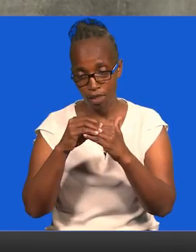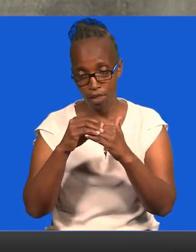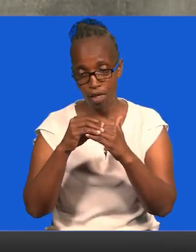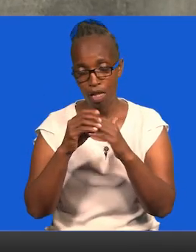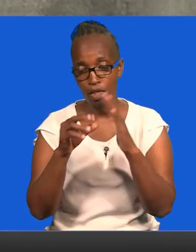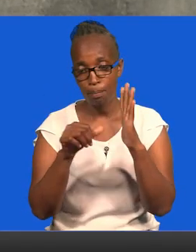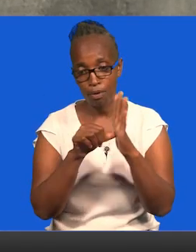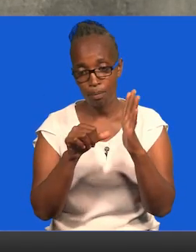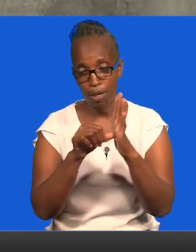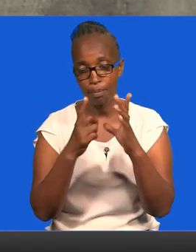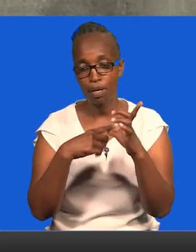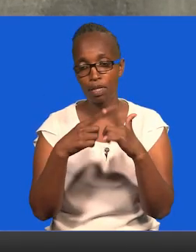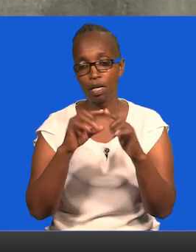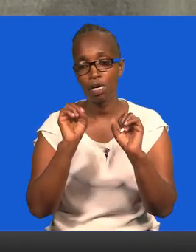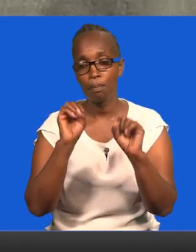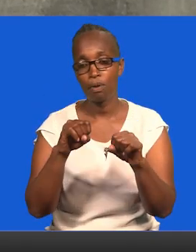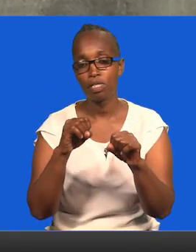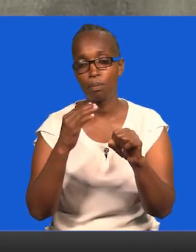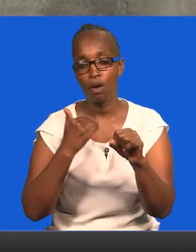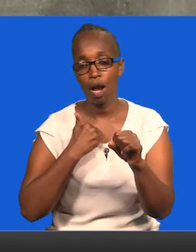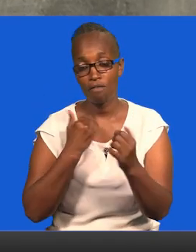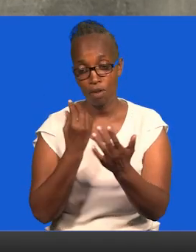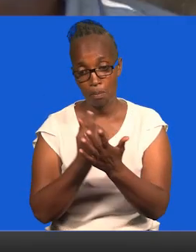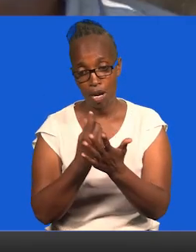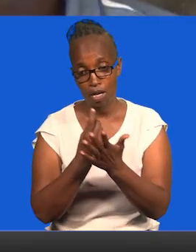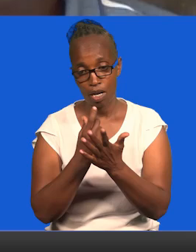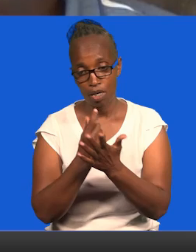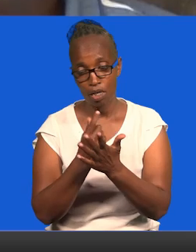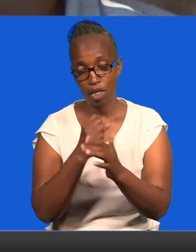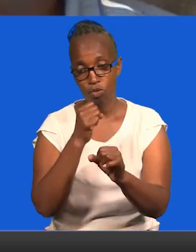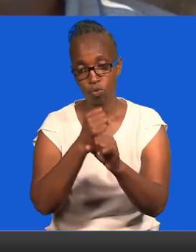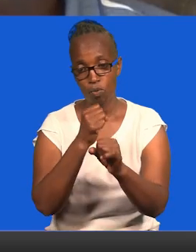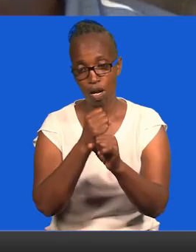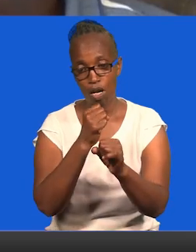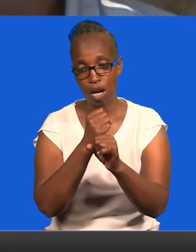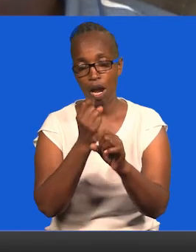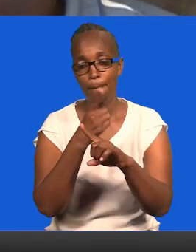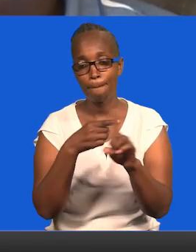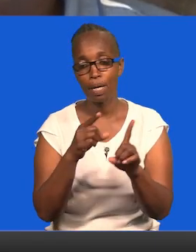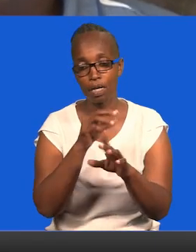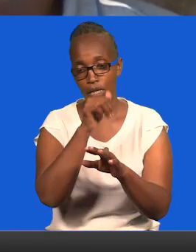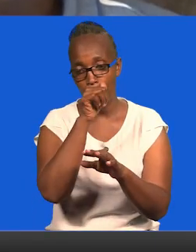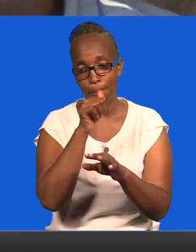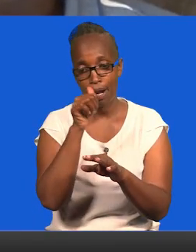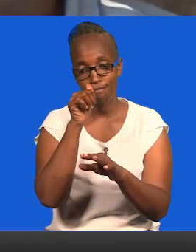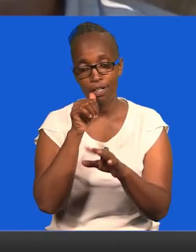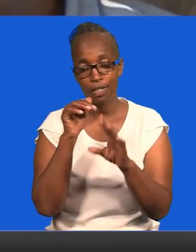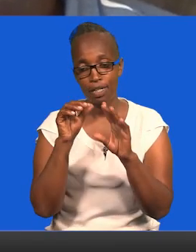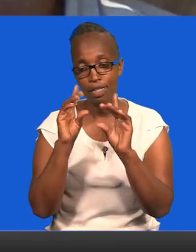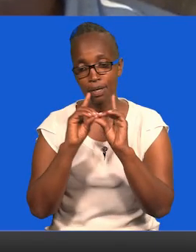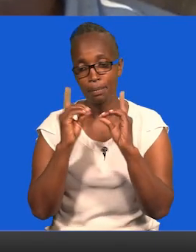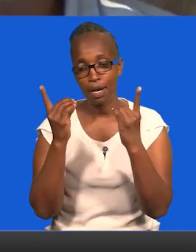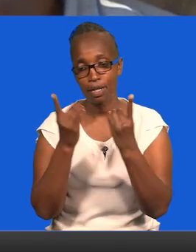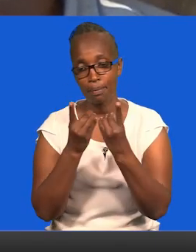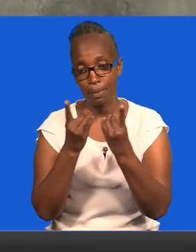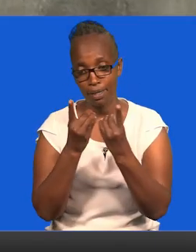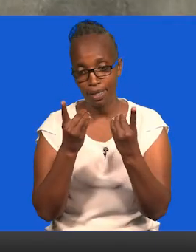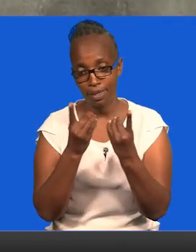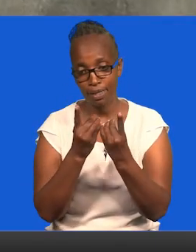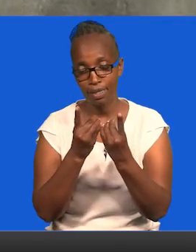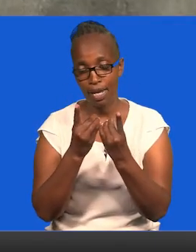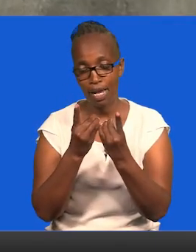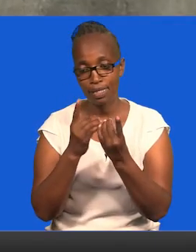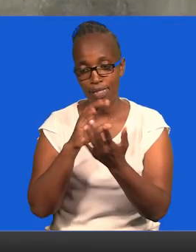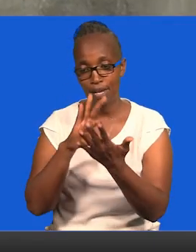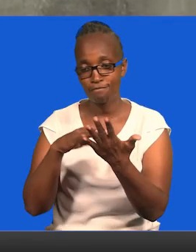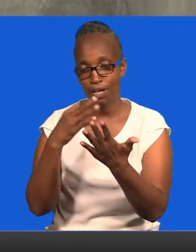we should be able to attract money into what? Into football. But the private sector at times fears putting its money into football because